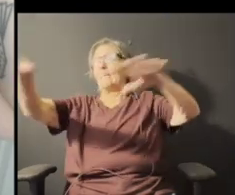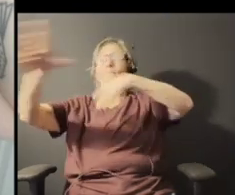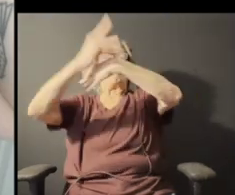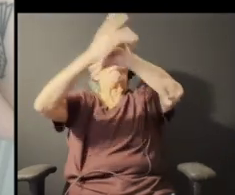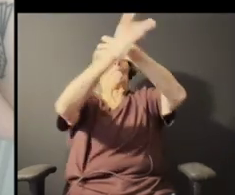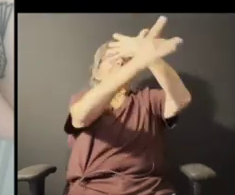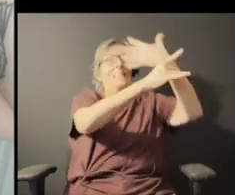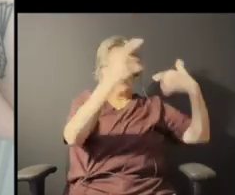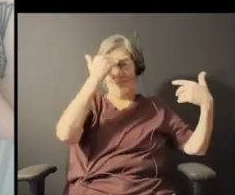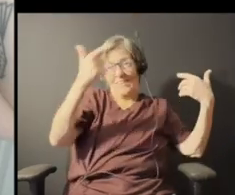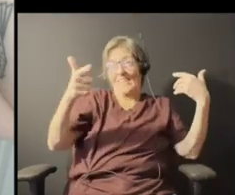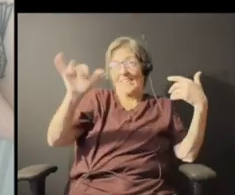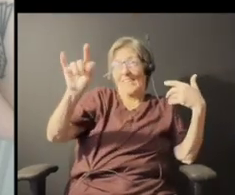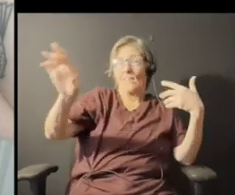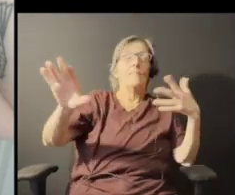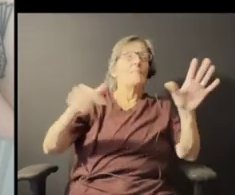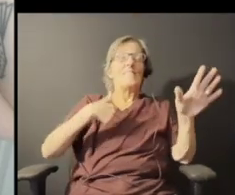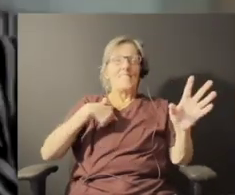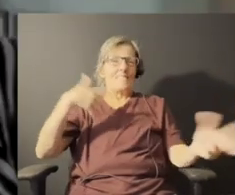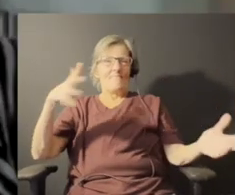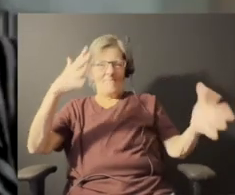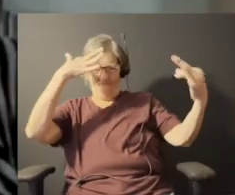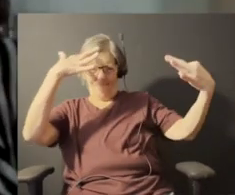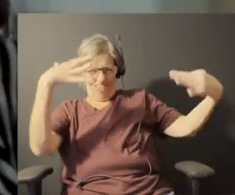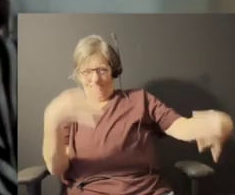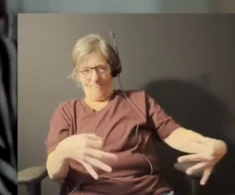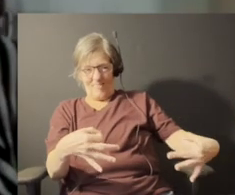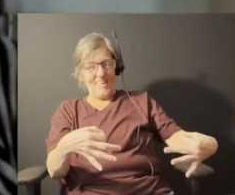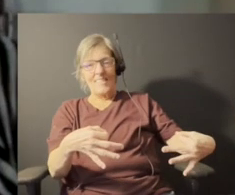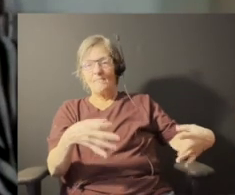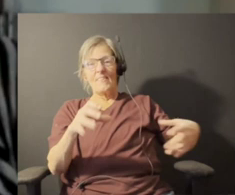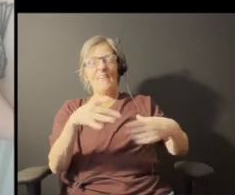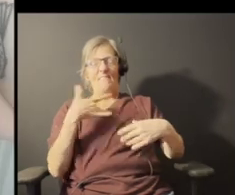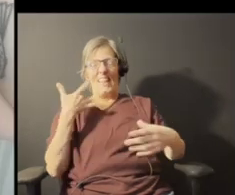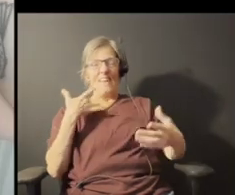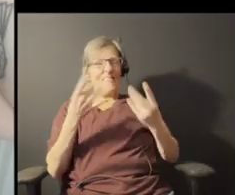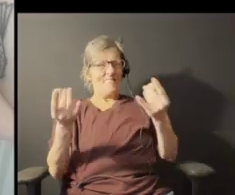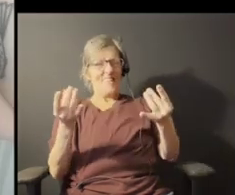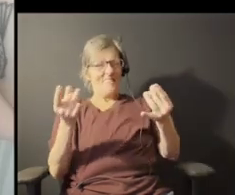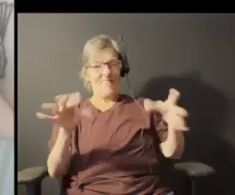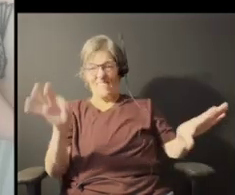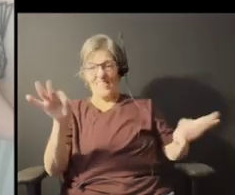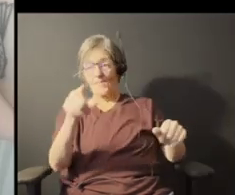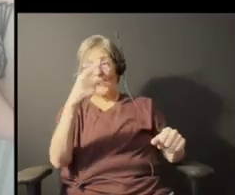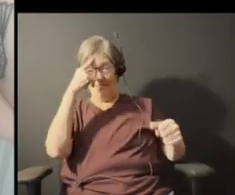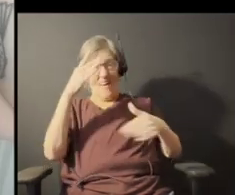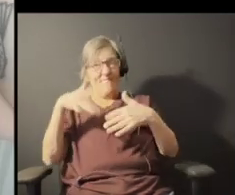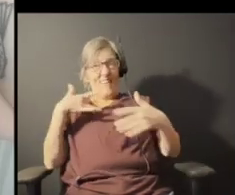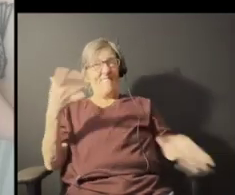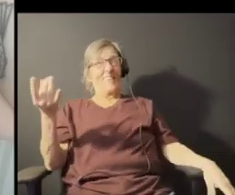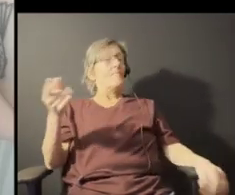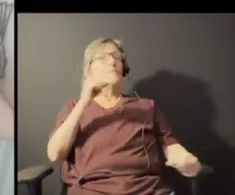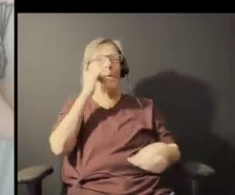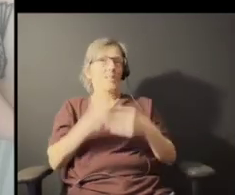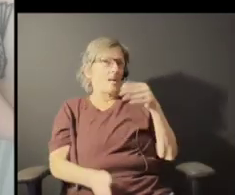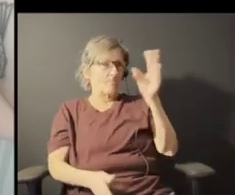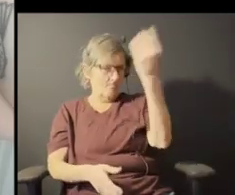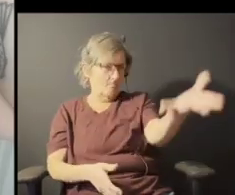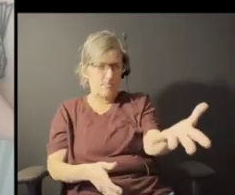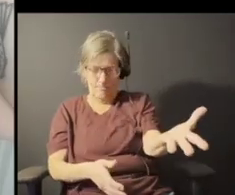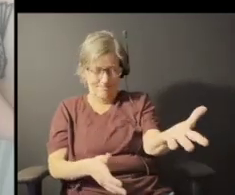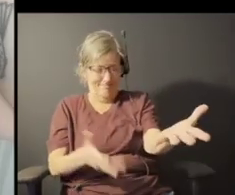sticks to everything. Ugh. And it's just like, seal it. And if you think you're done sealing it, you're